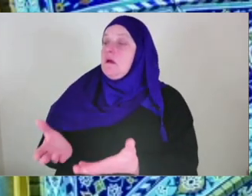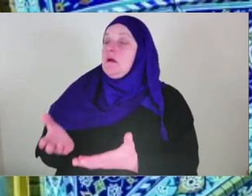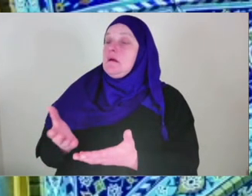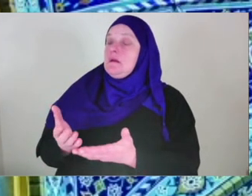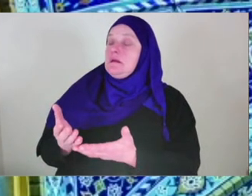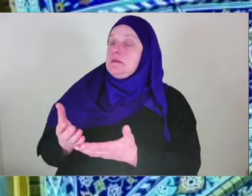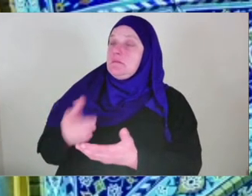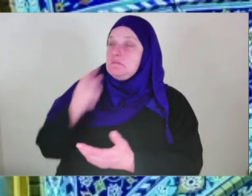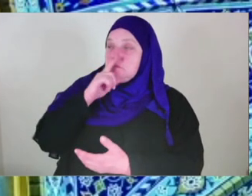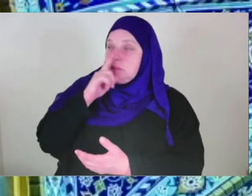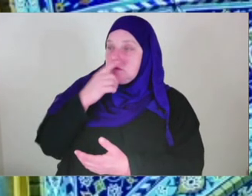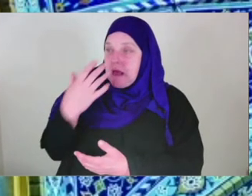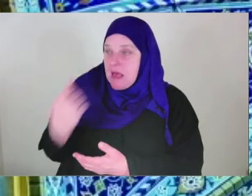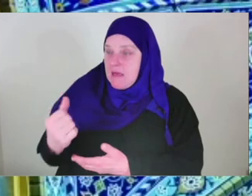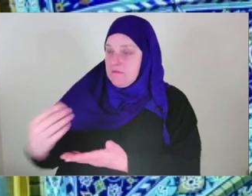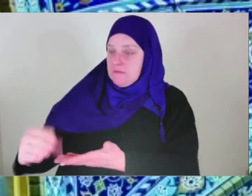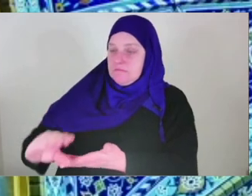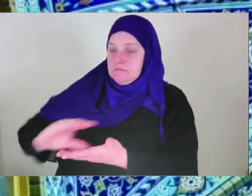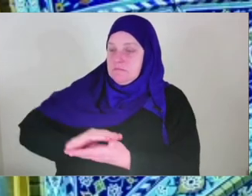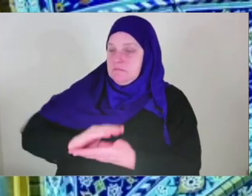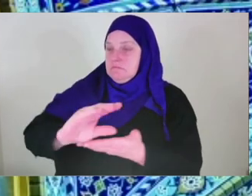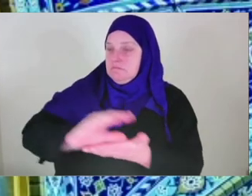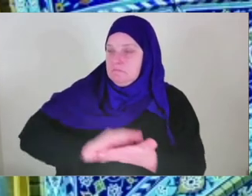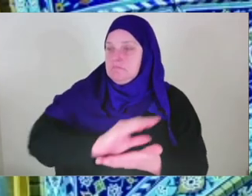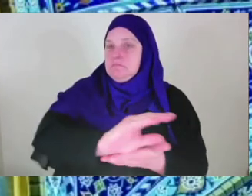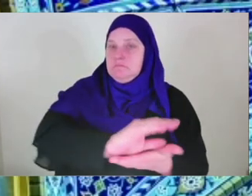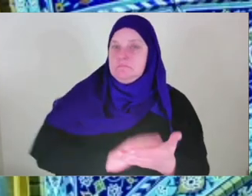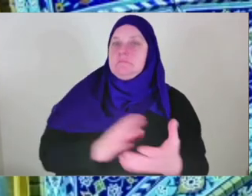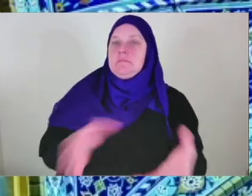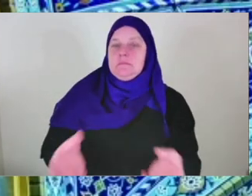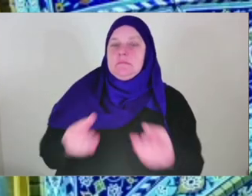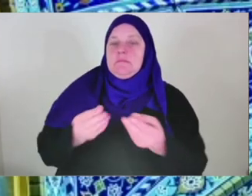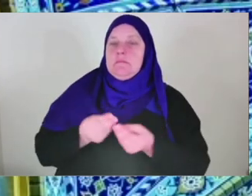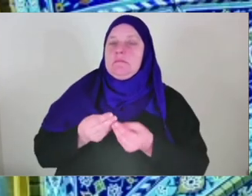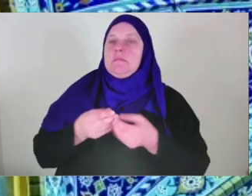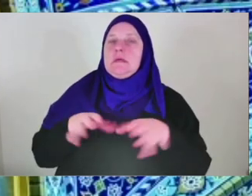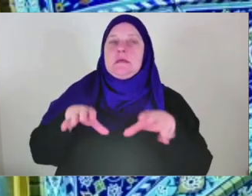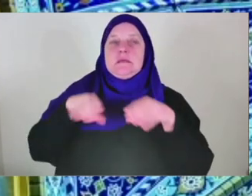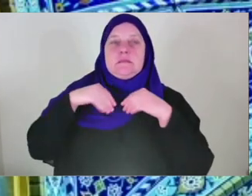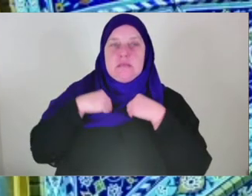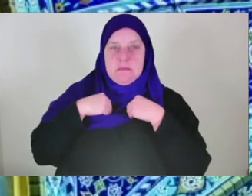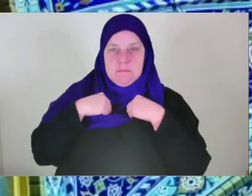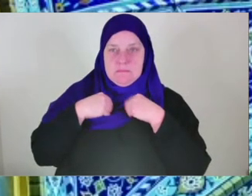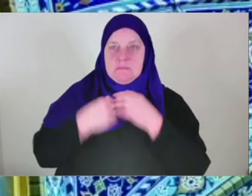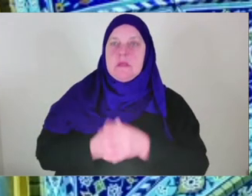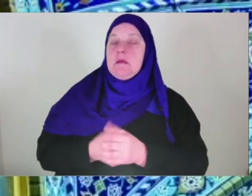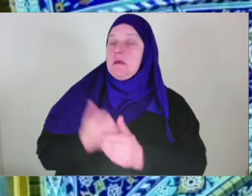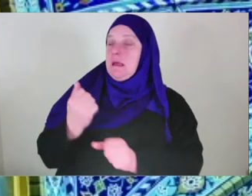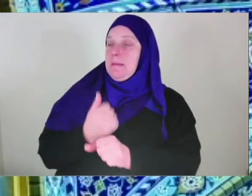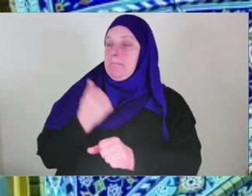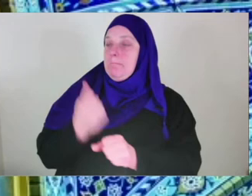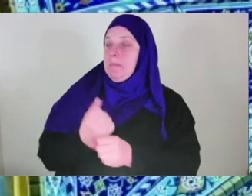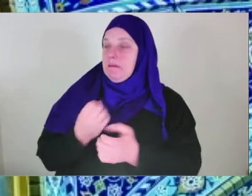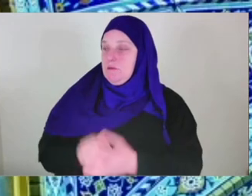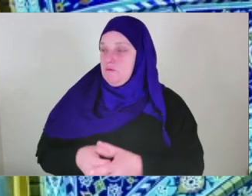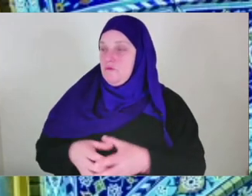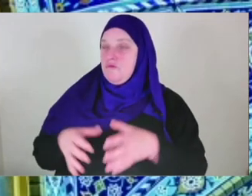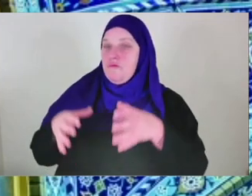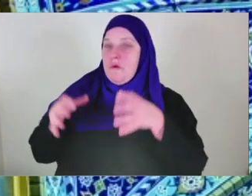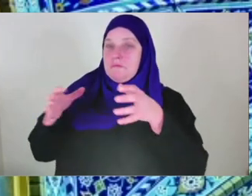for your information, literally it means to make it grow. I usually give this example that when you are trimming a